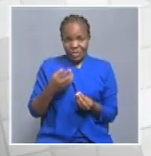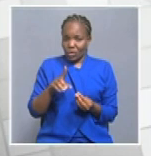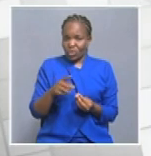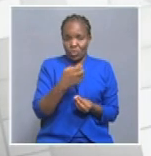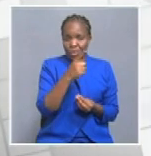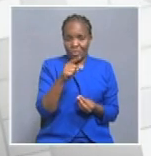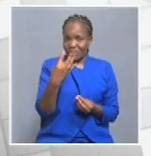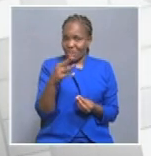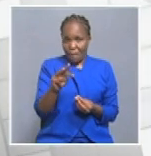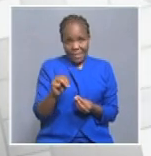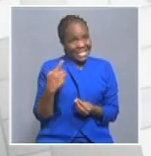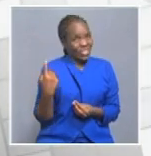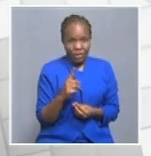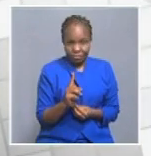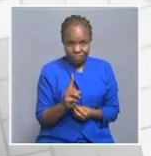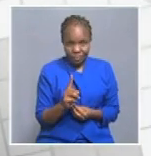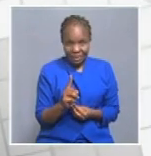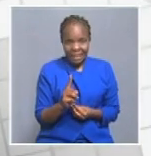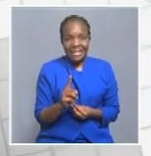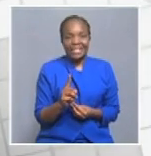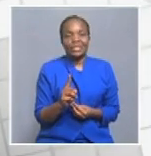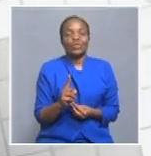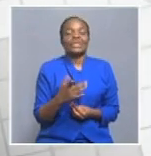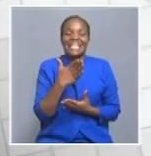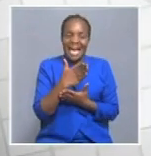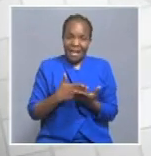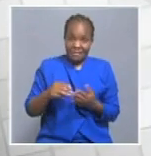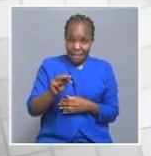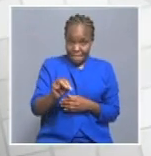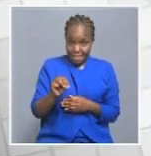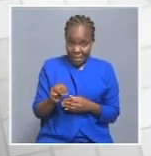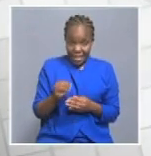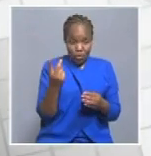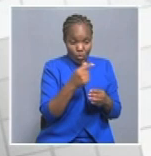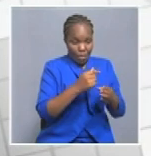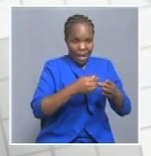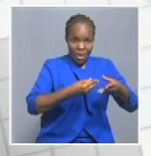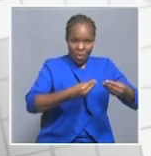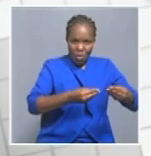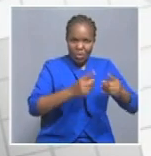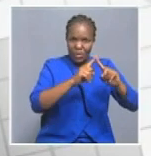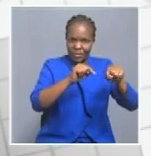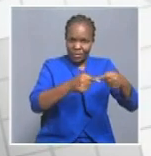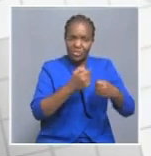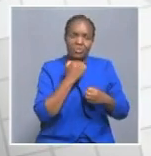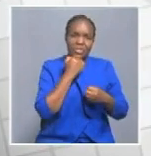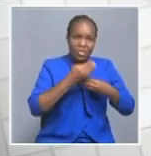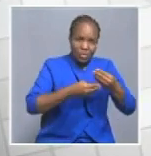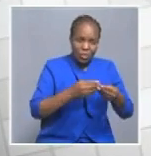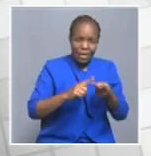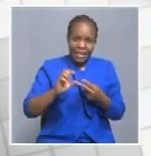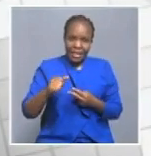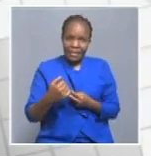million which was spent on the houses. It was 500,000 for the material cost and about